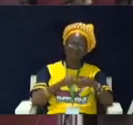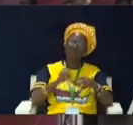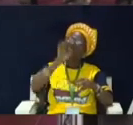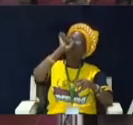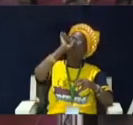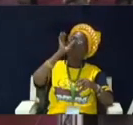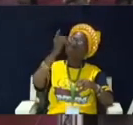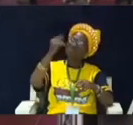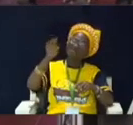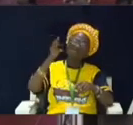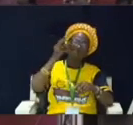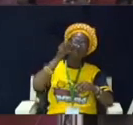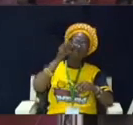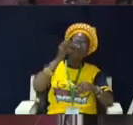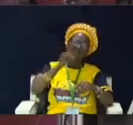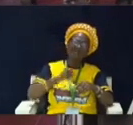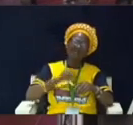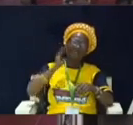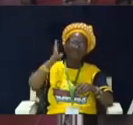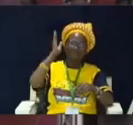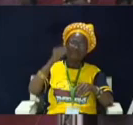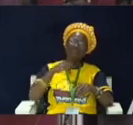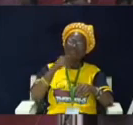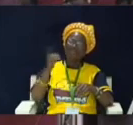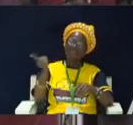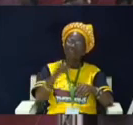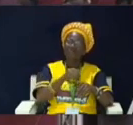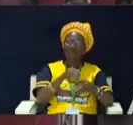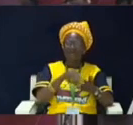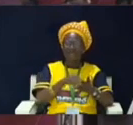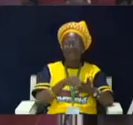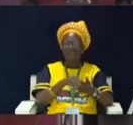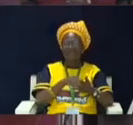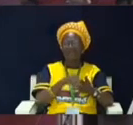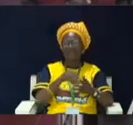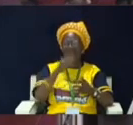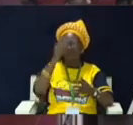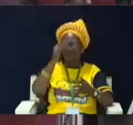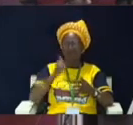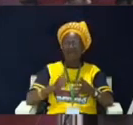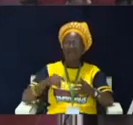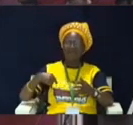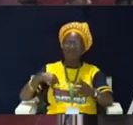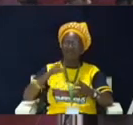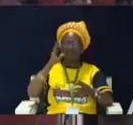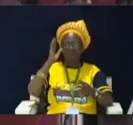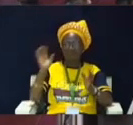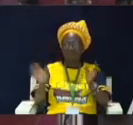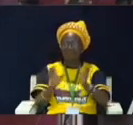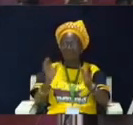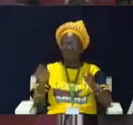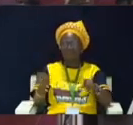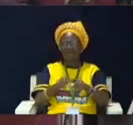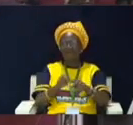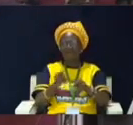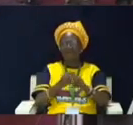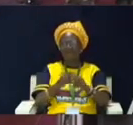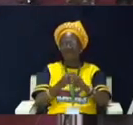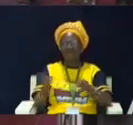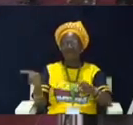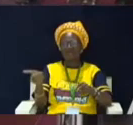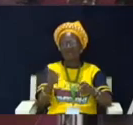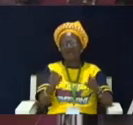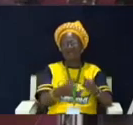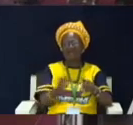again why we'll be celebrating. As soon as they serve you with the bread, you just take it and just keep on